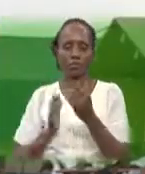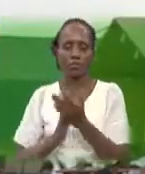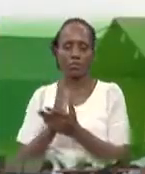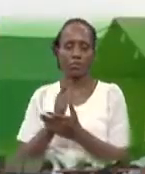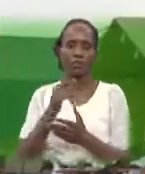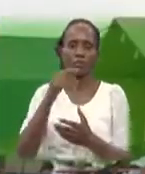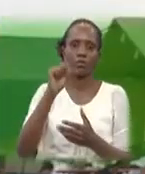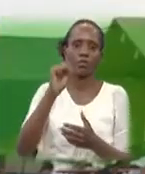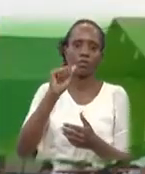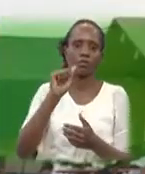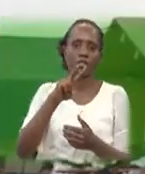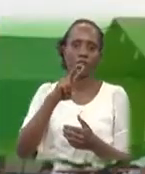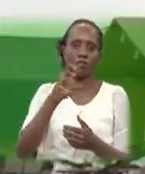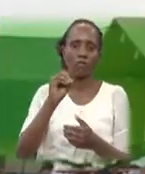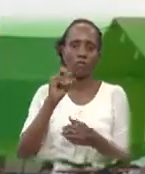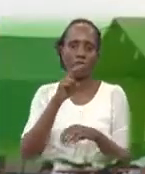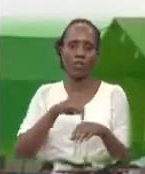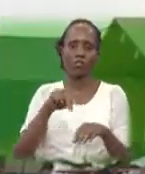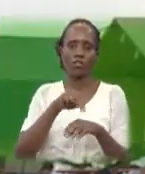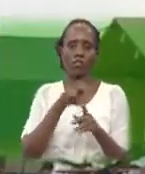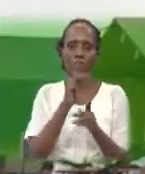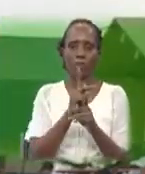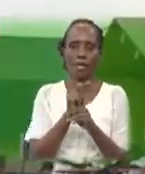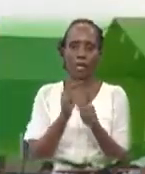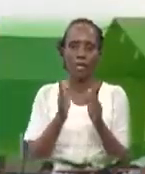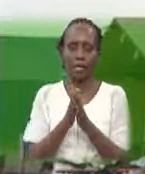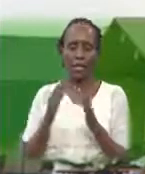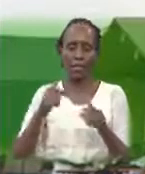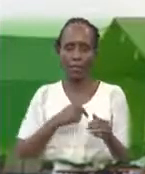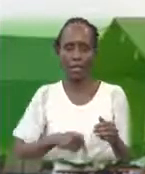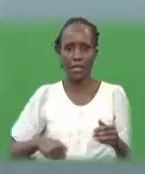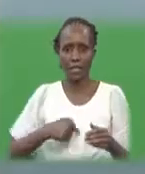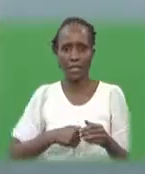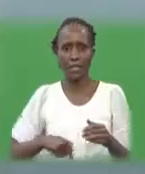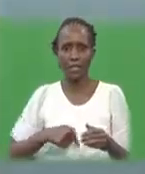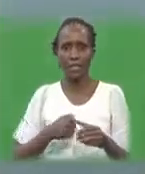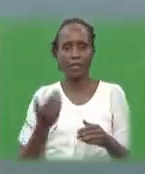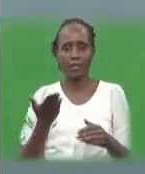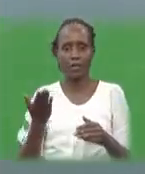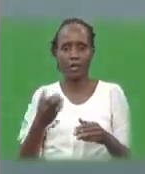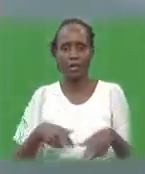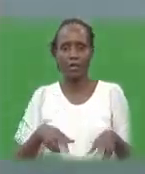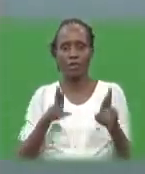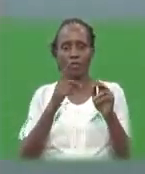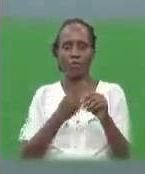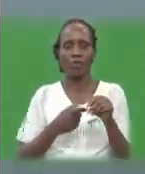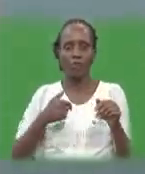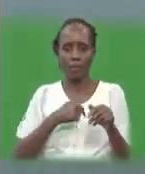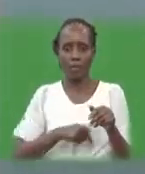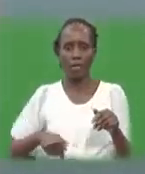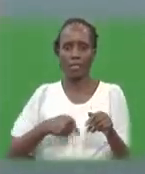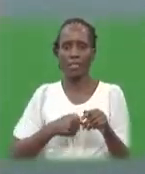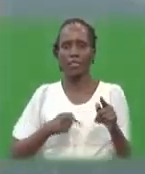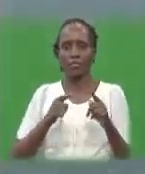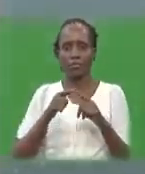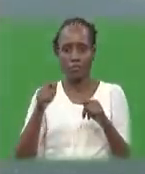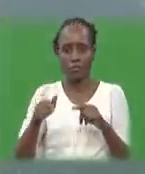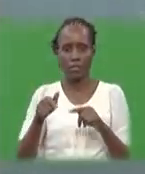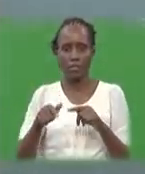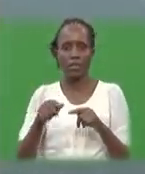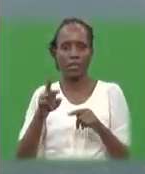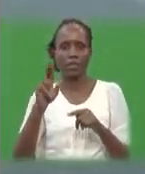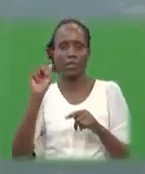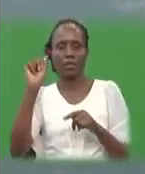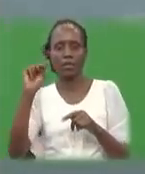through the Tsavo National Park, and also you'll have to pass through Malindi, whereby the road from Malindi to this